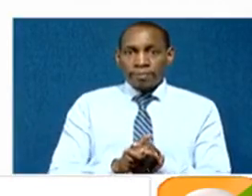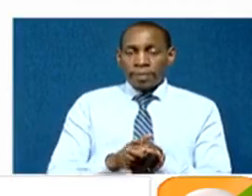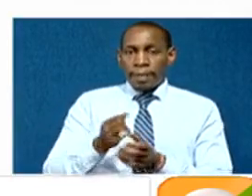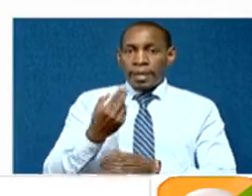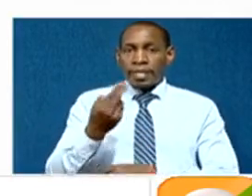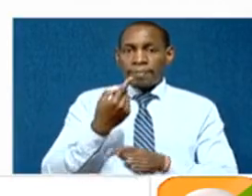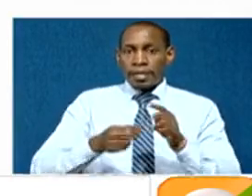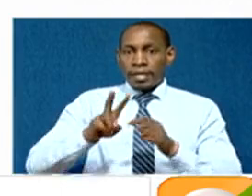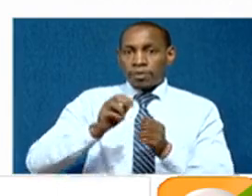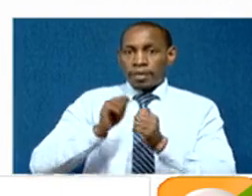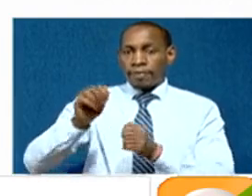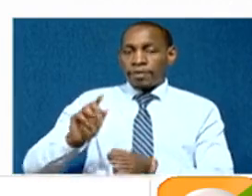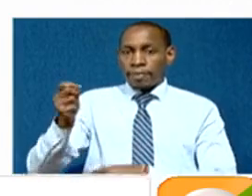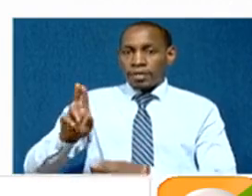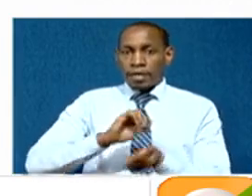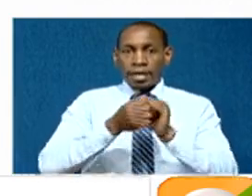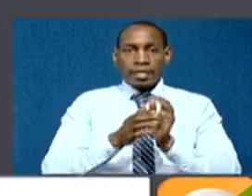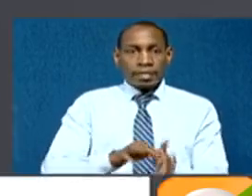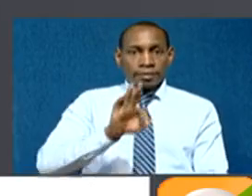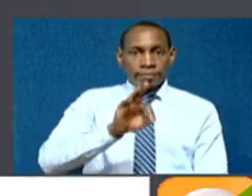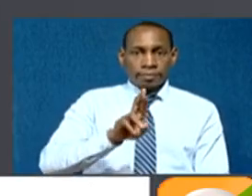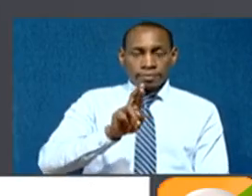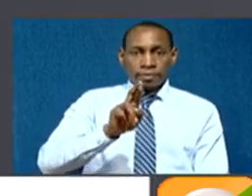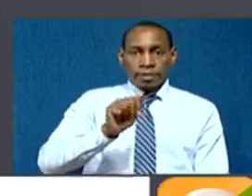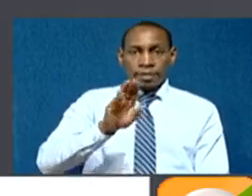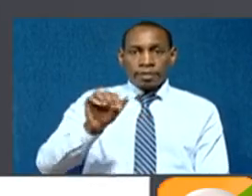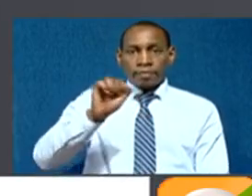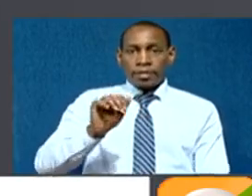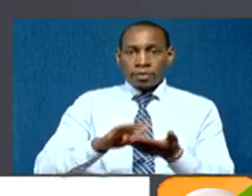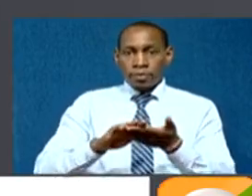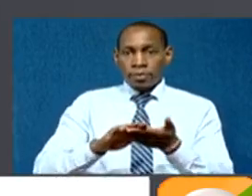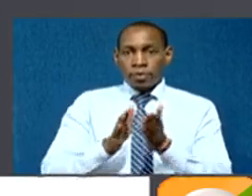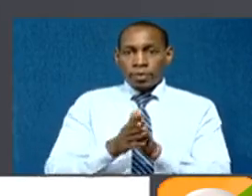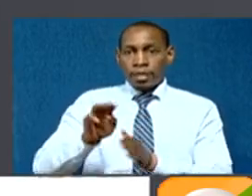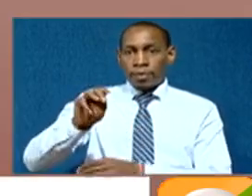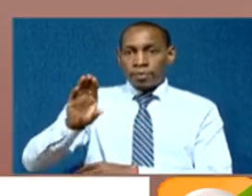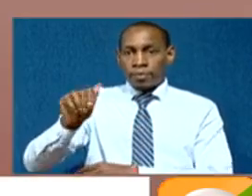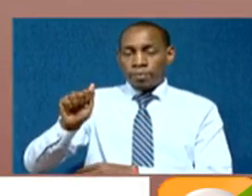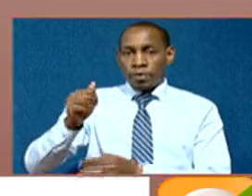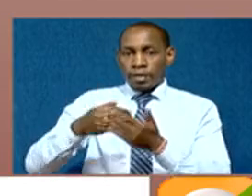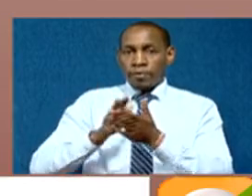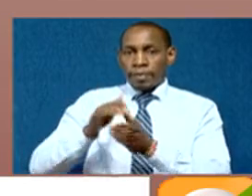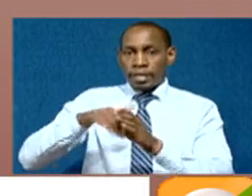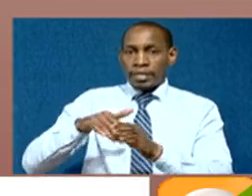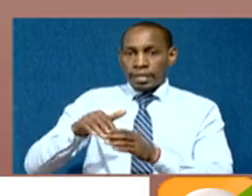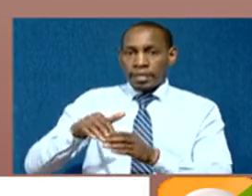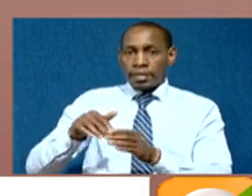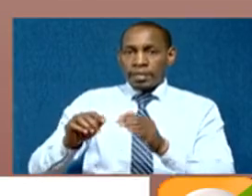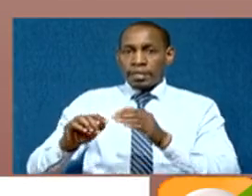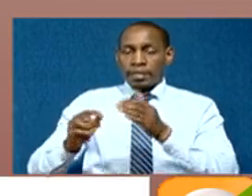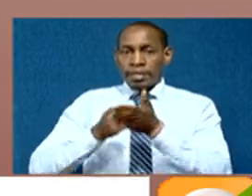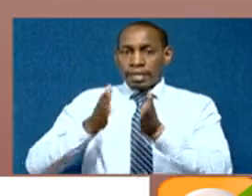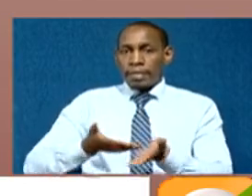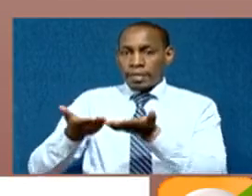2015, President Kenyatta replaced Francis Kimemia with Monica Juma, who was then the Interior Principal Secretary, submitting her name